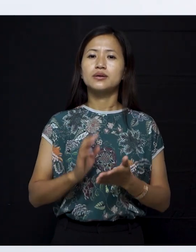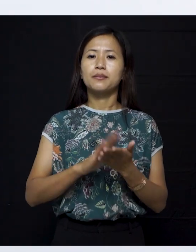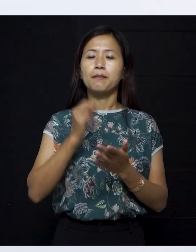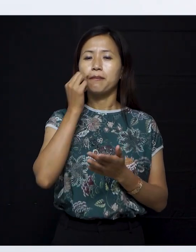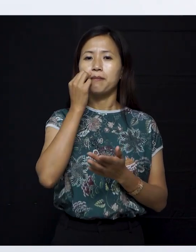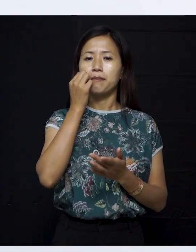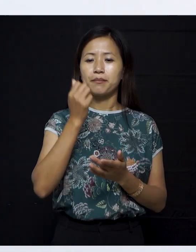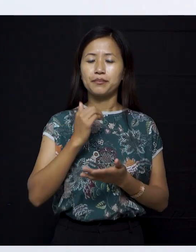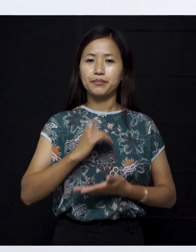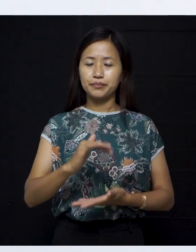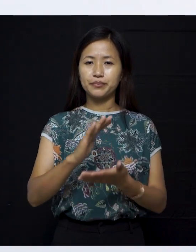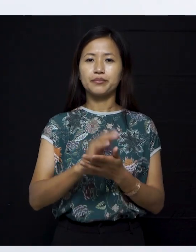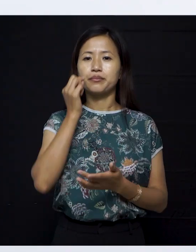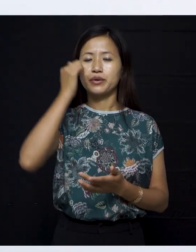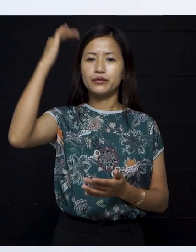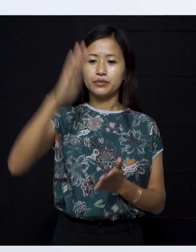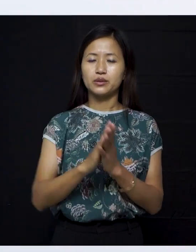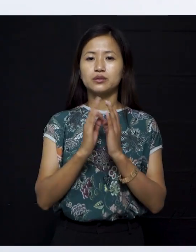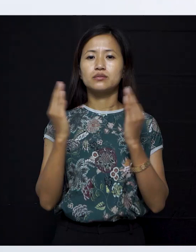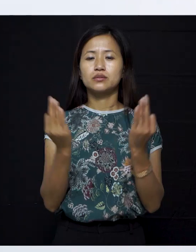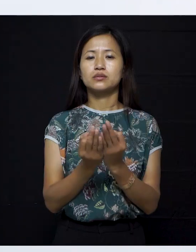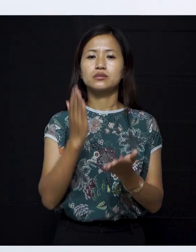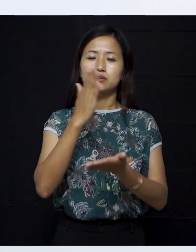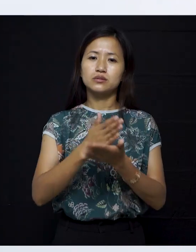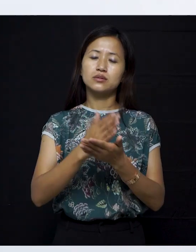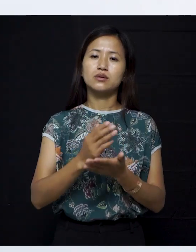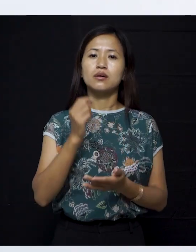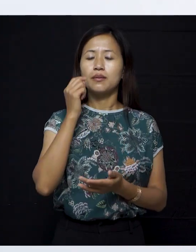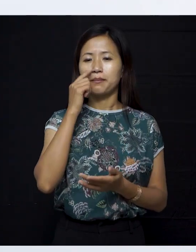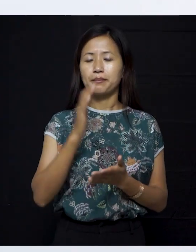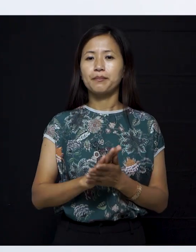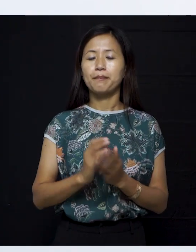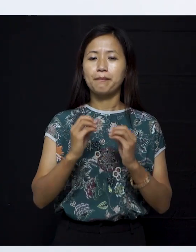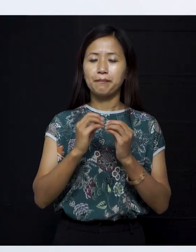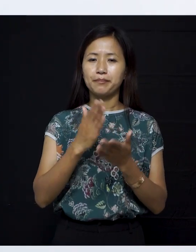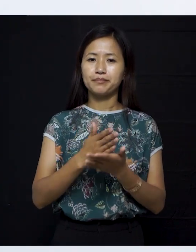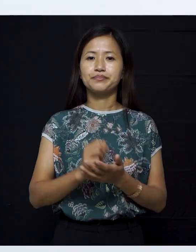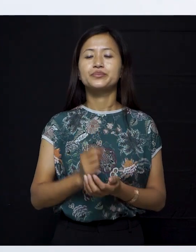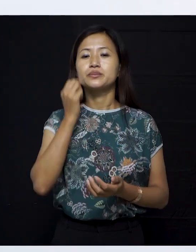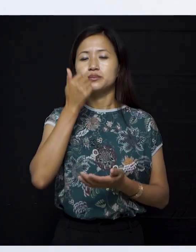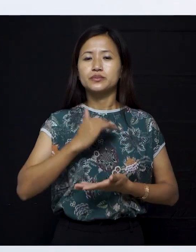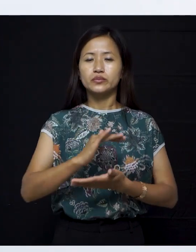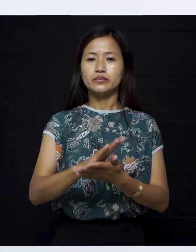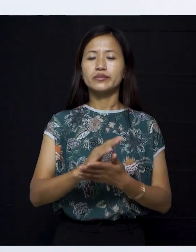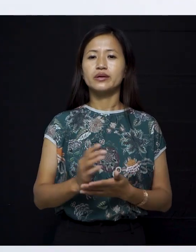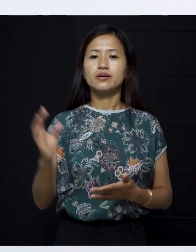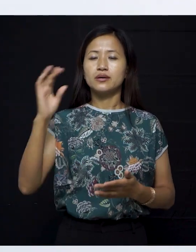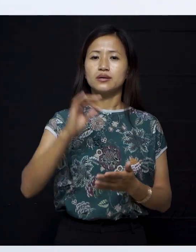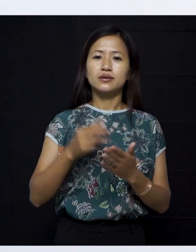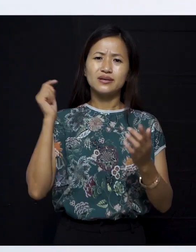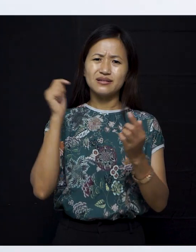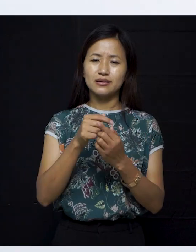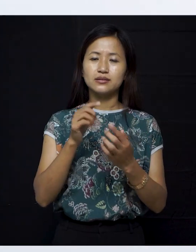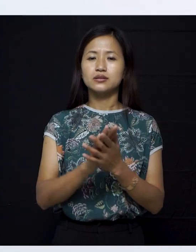the family? And with this hope, he did not stop Bartley, though the mother was consistently stopping and is against Bartley going